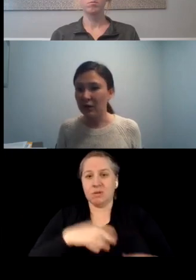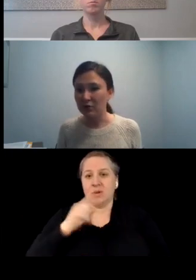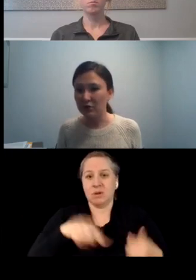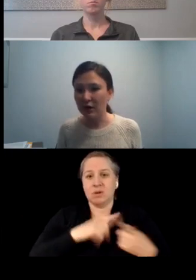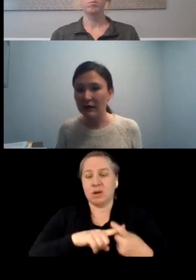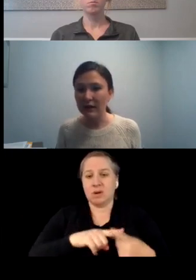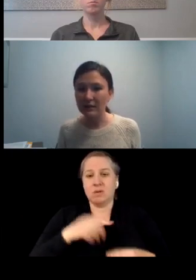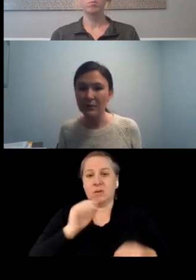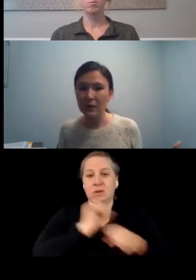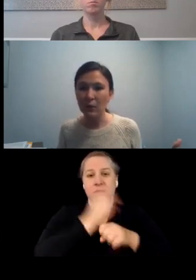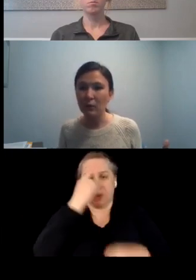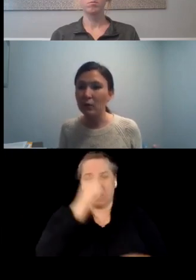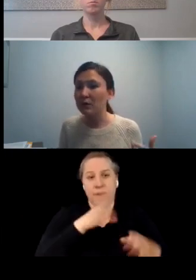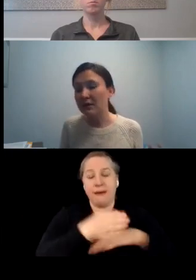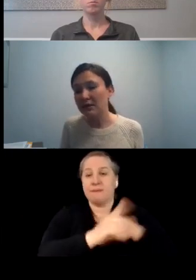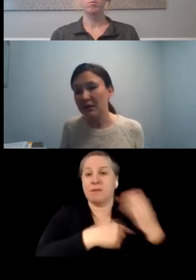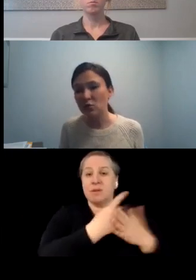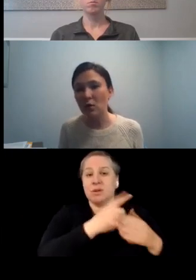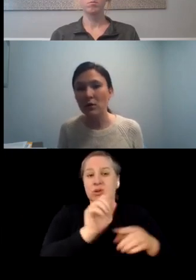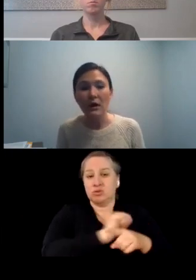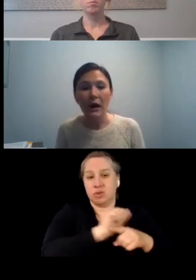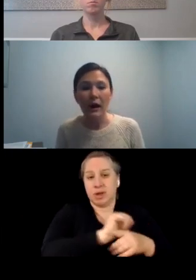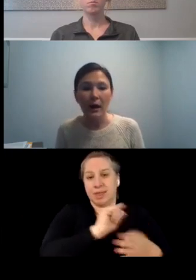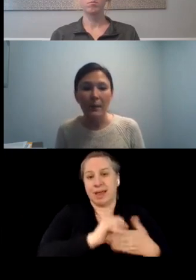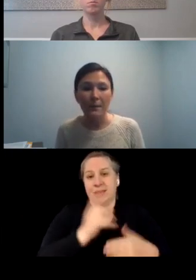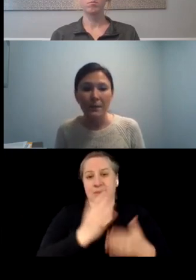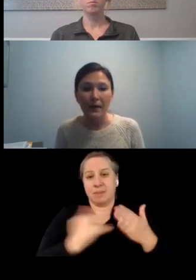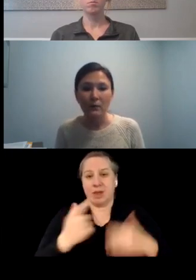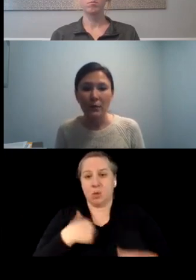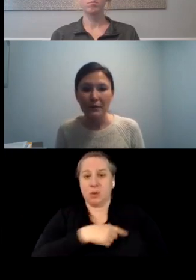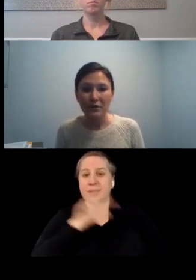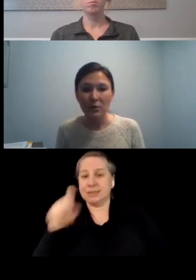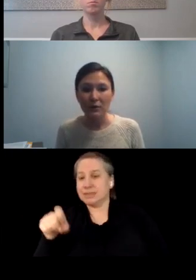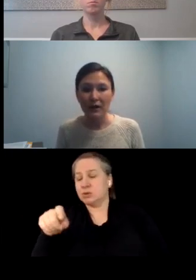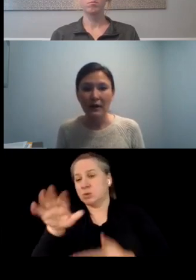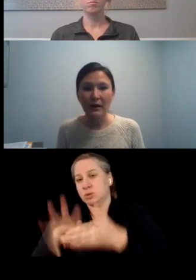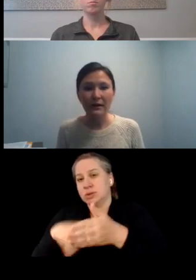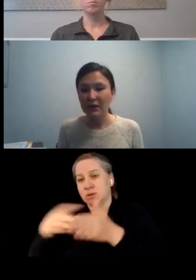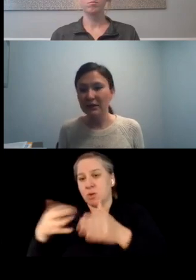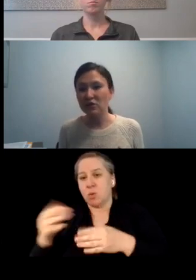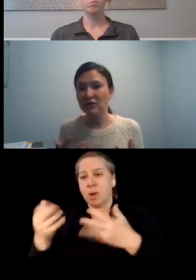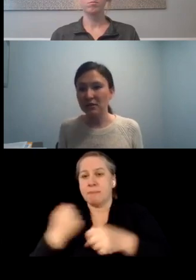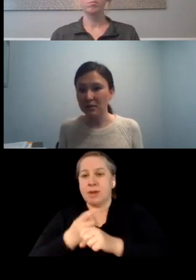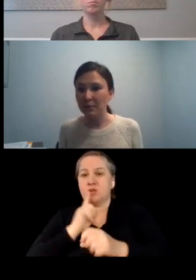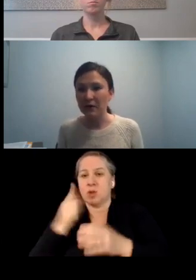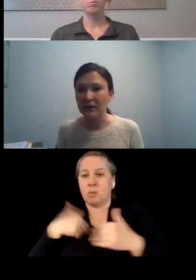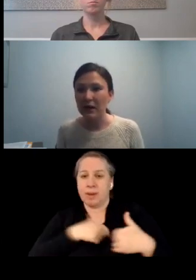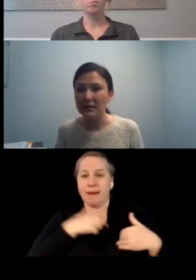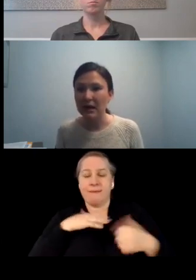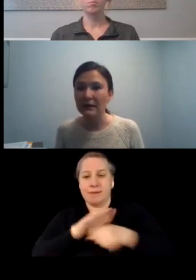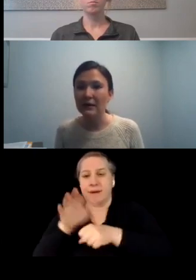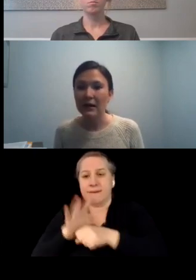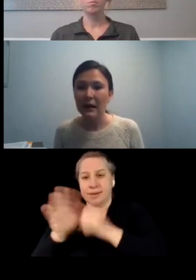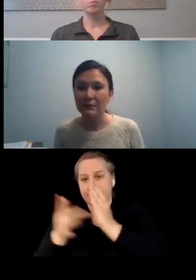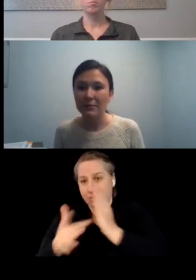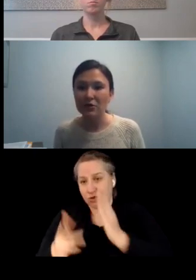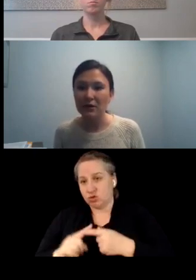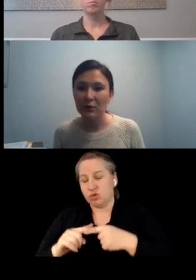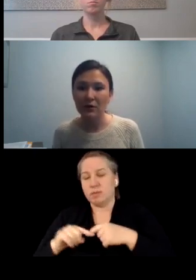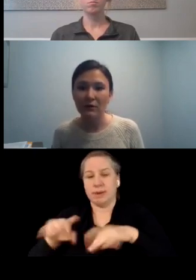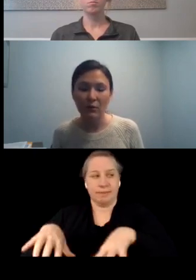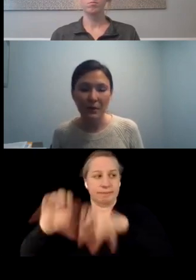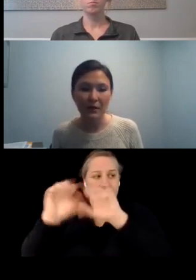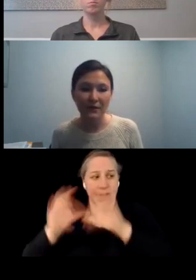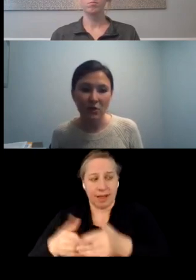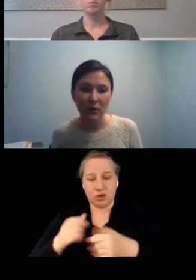then the after hours training, that's something where we would need to schedule and we want to make sure that we've got enough technicians to be putting the class on to make